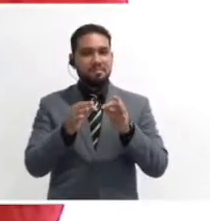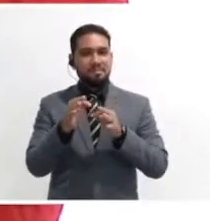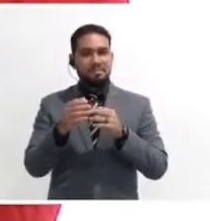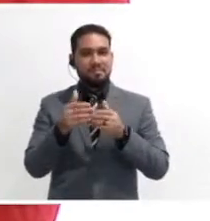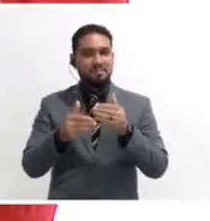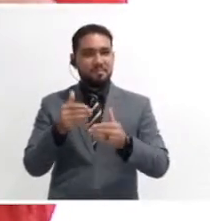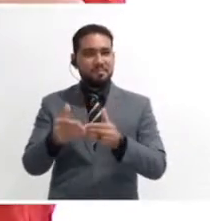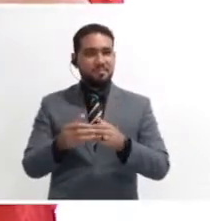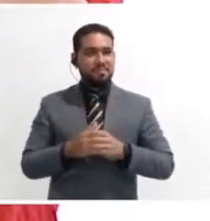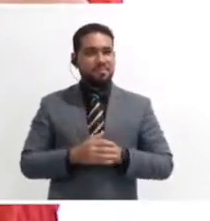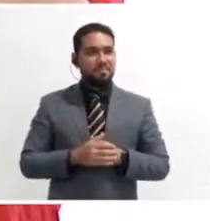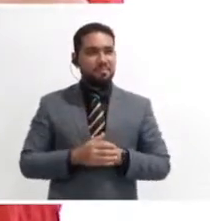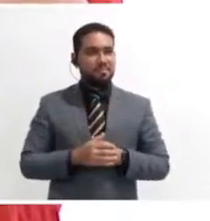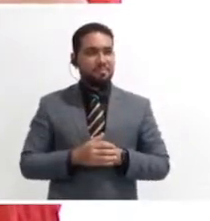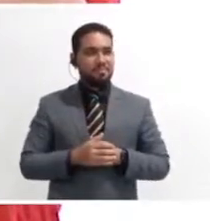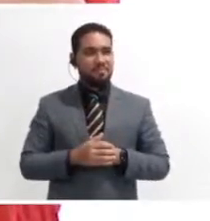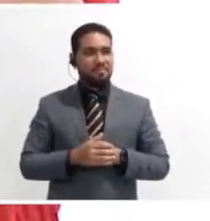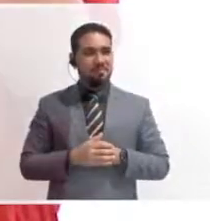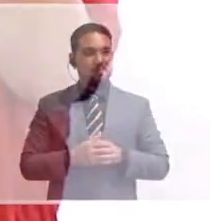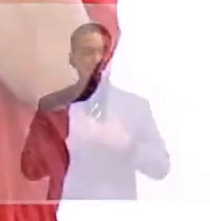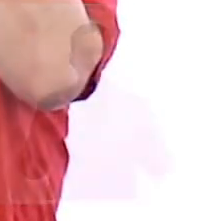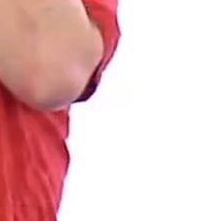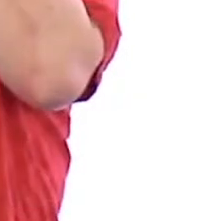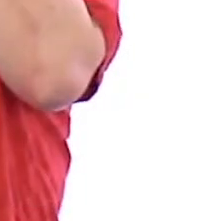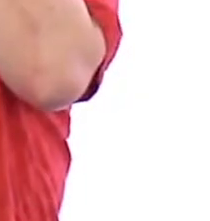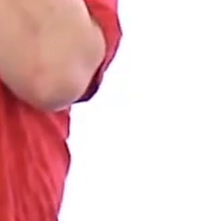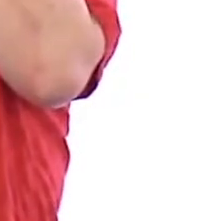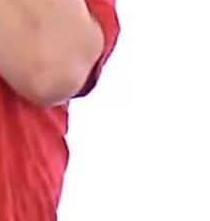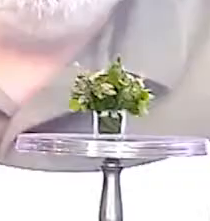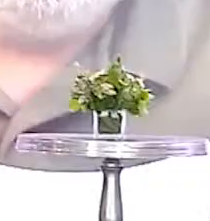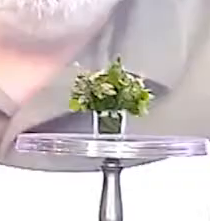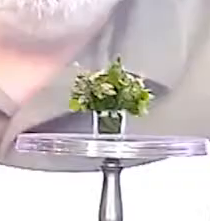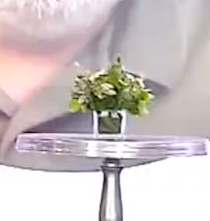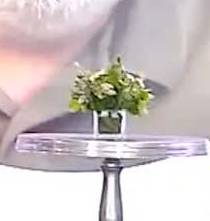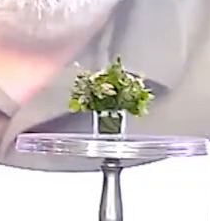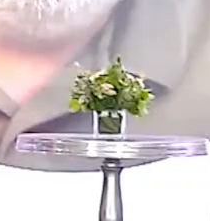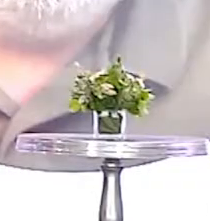Ok. Entonces, vamos a ir al almuerzo por orden de este lado.